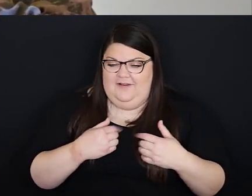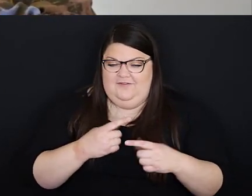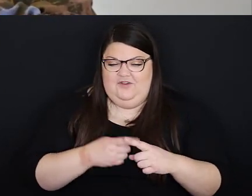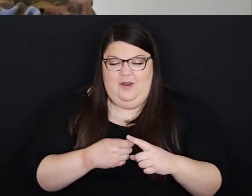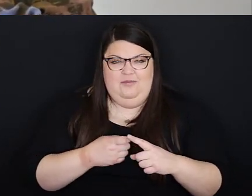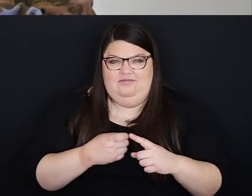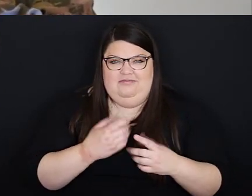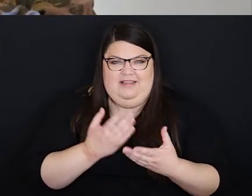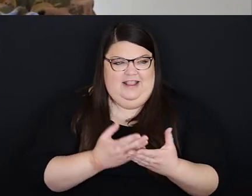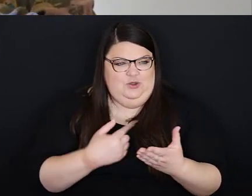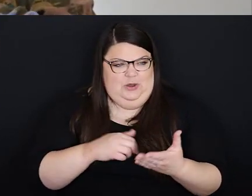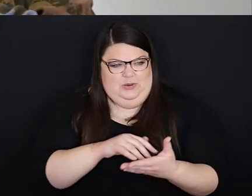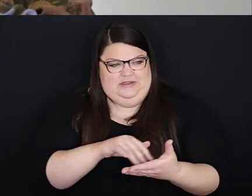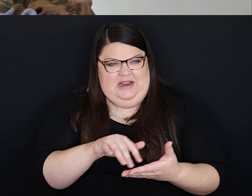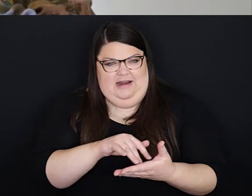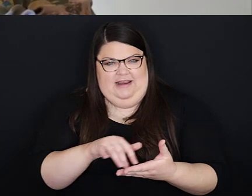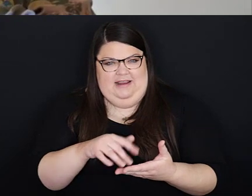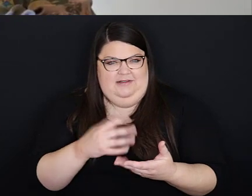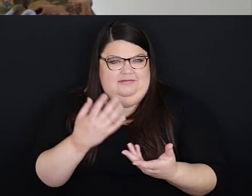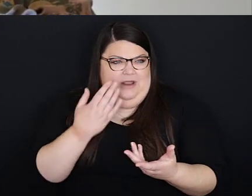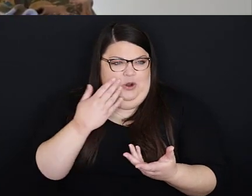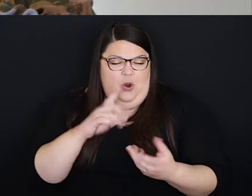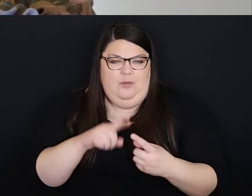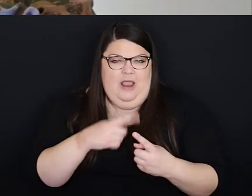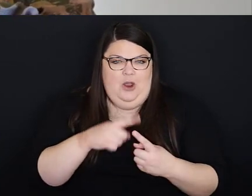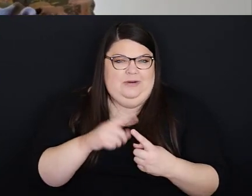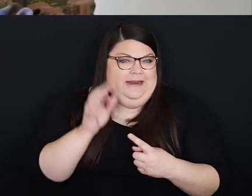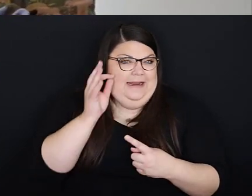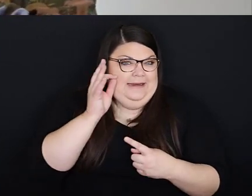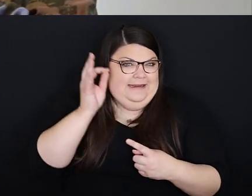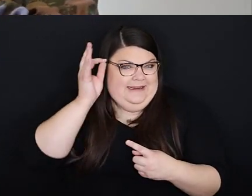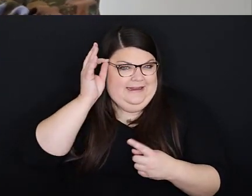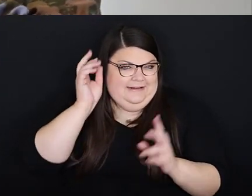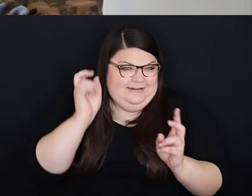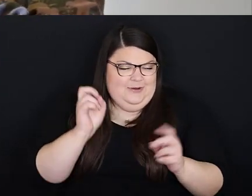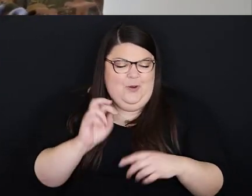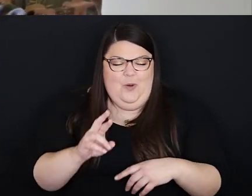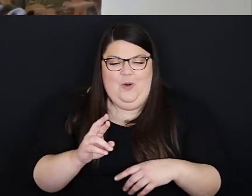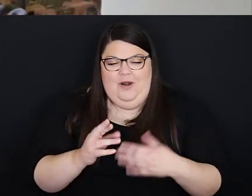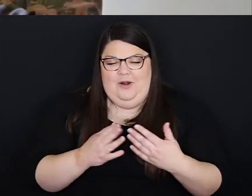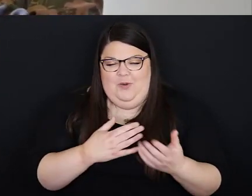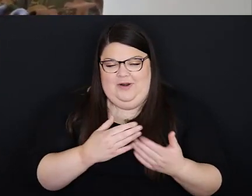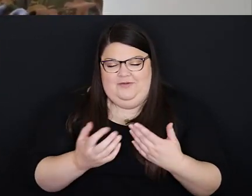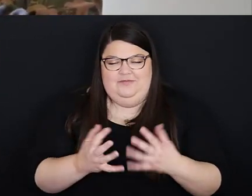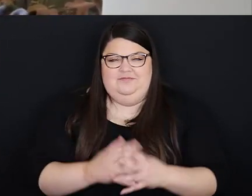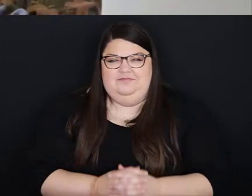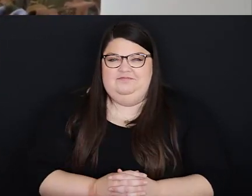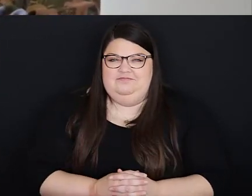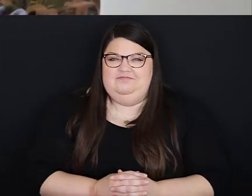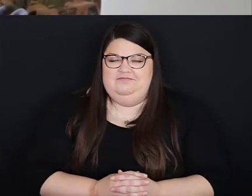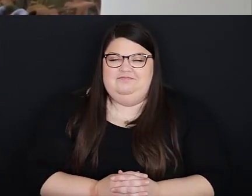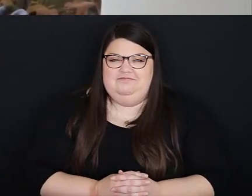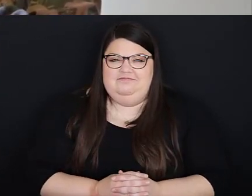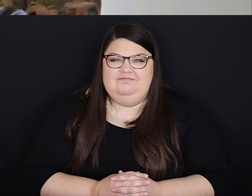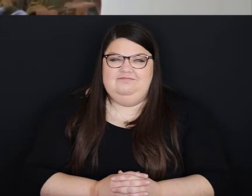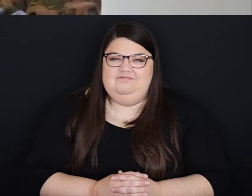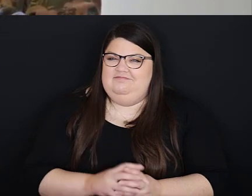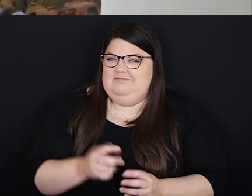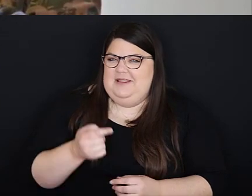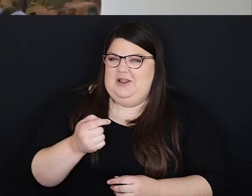things we were studying. I don't know about Indians or I don't know what it was, but yeah, a little bit.